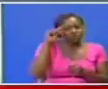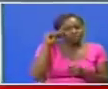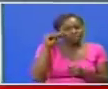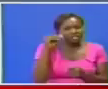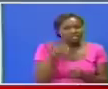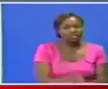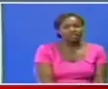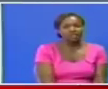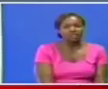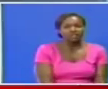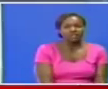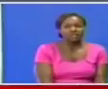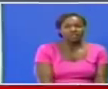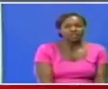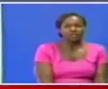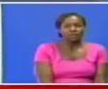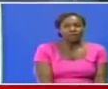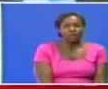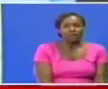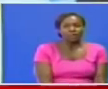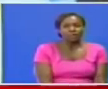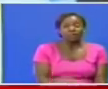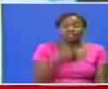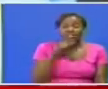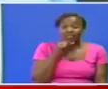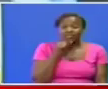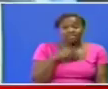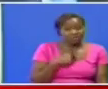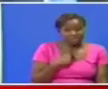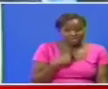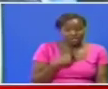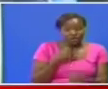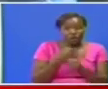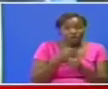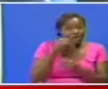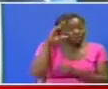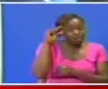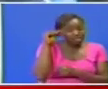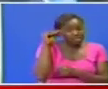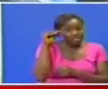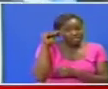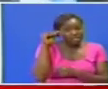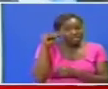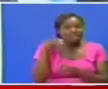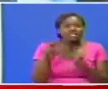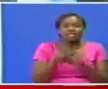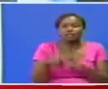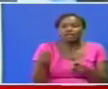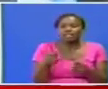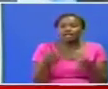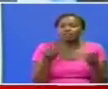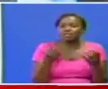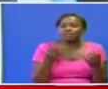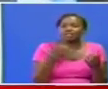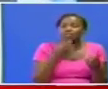drink a glass of water. My father, whom we have just seen, was working in Mombasa like so many other men from